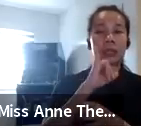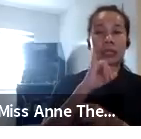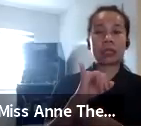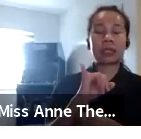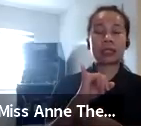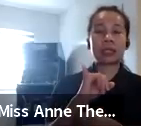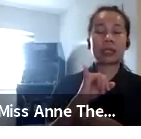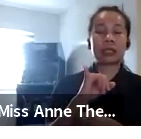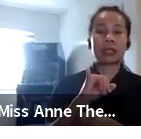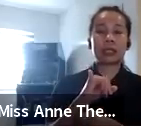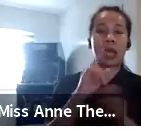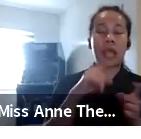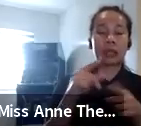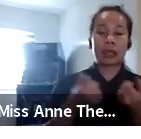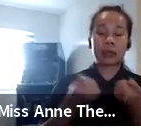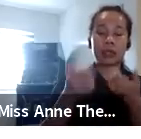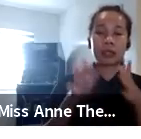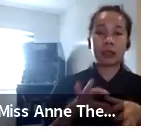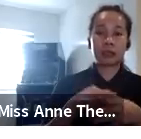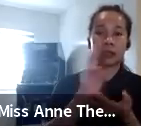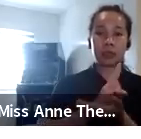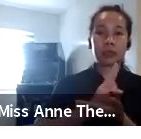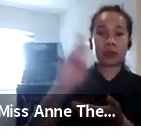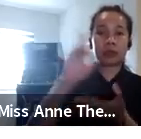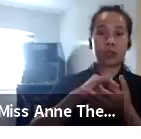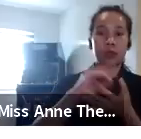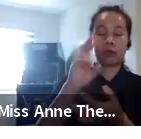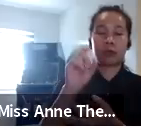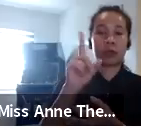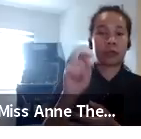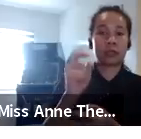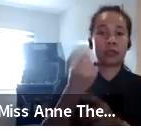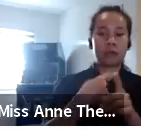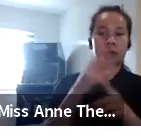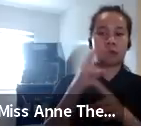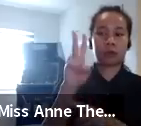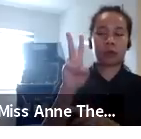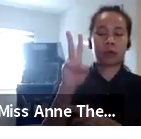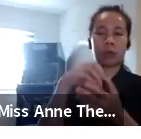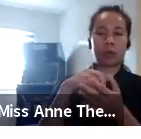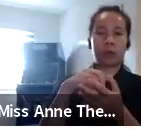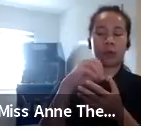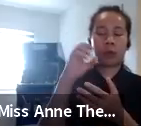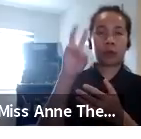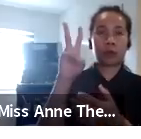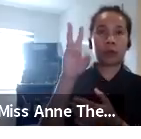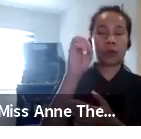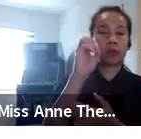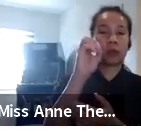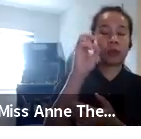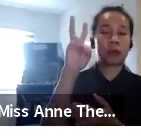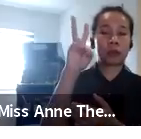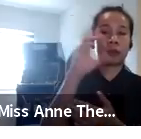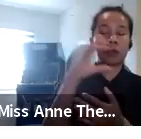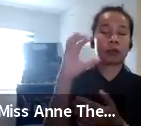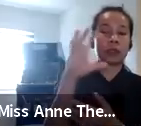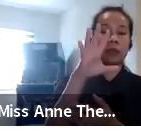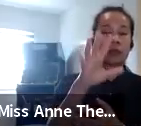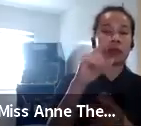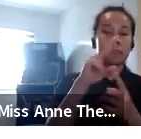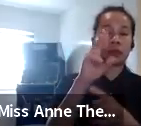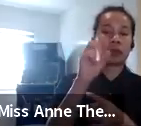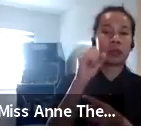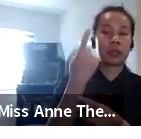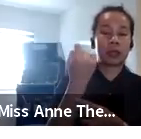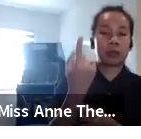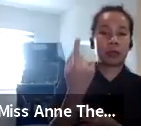as an administrator of the University of Santo Tomas from 2005 to 2011. So I have served as the